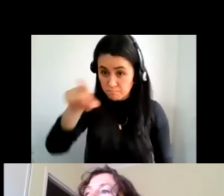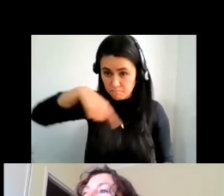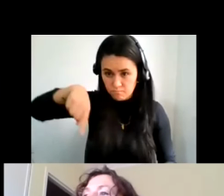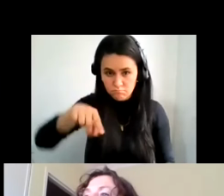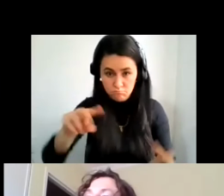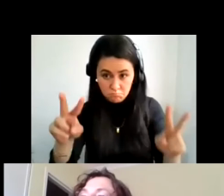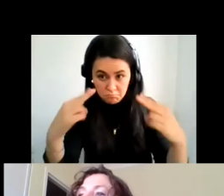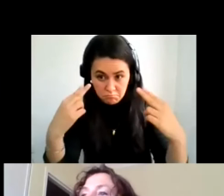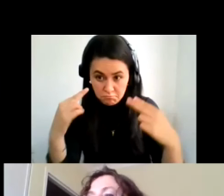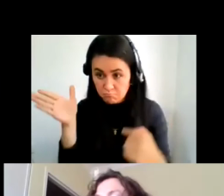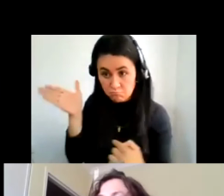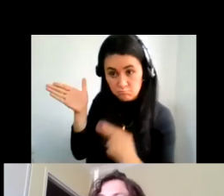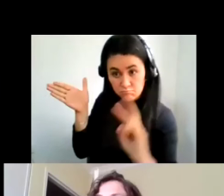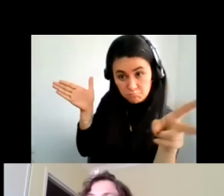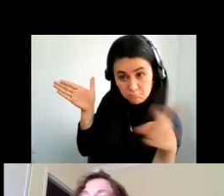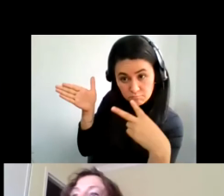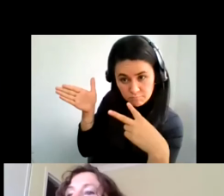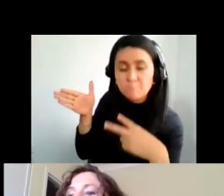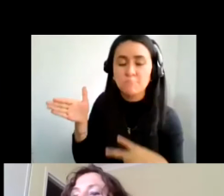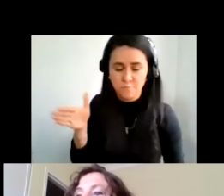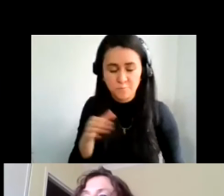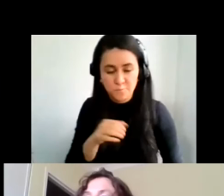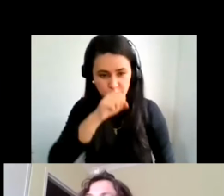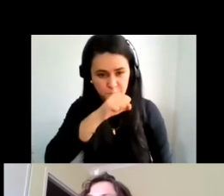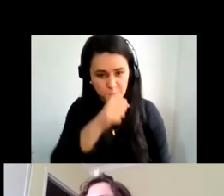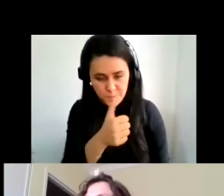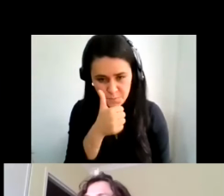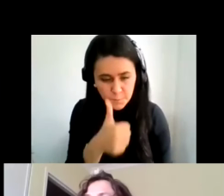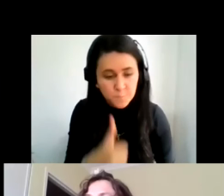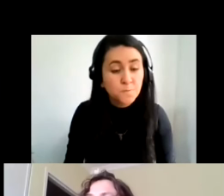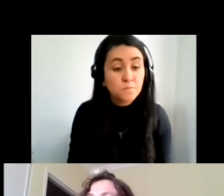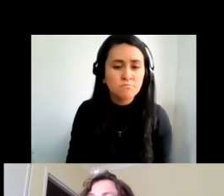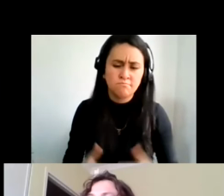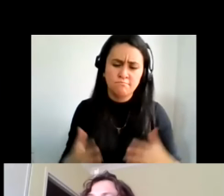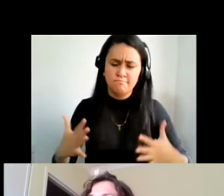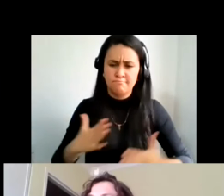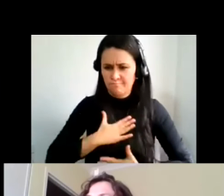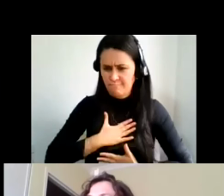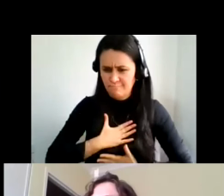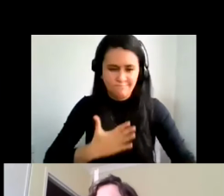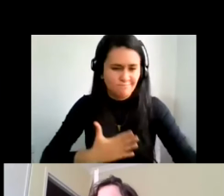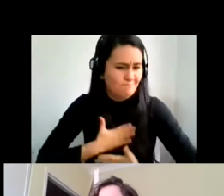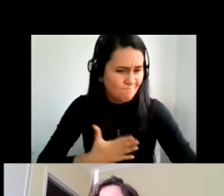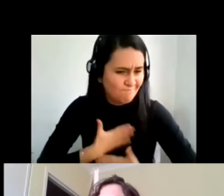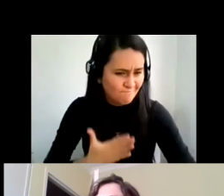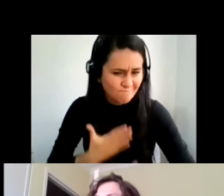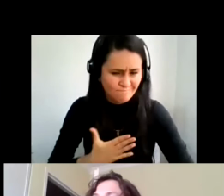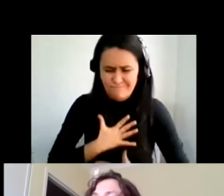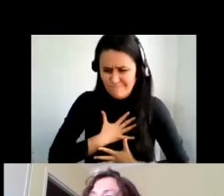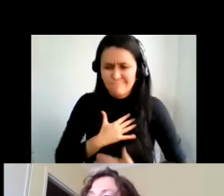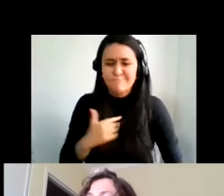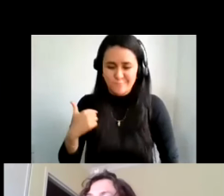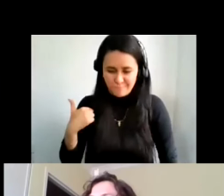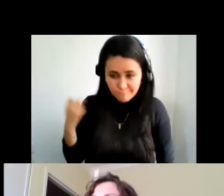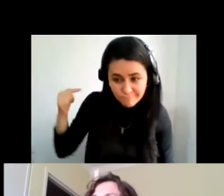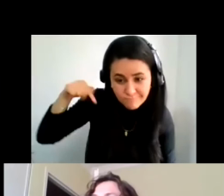Okay, excellent. So it's really a pleasure to be with you all here today. And I want to start by just